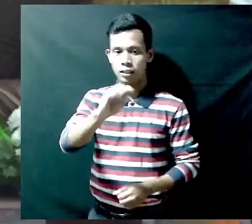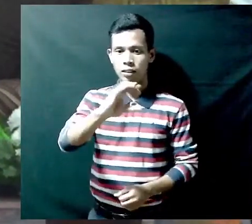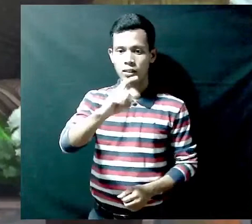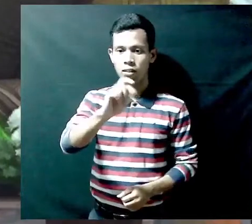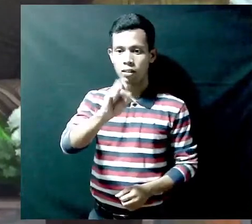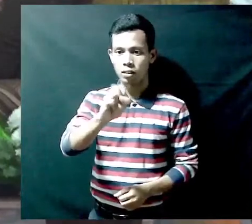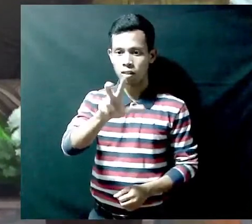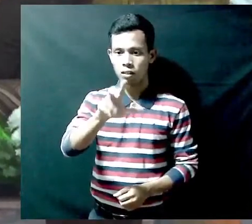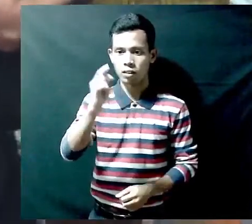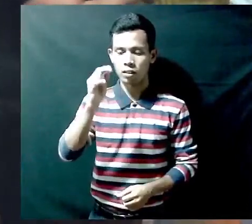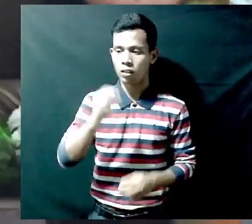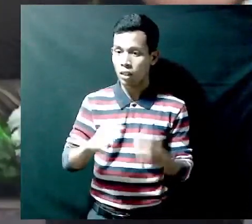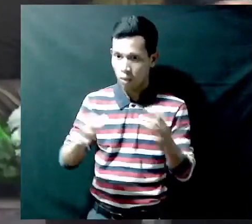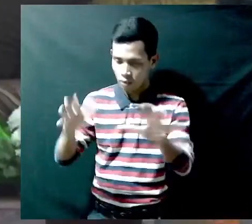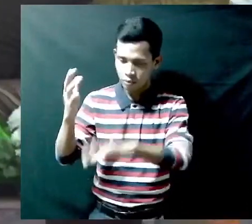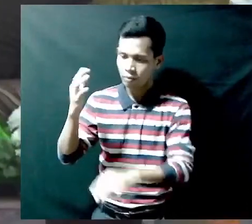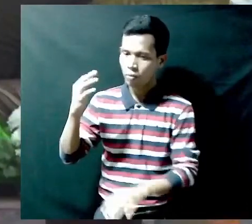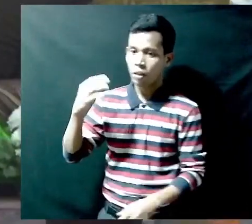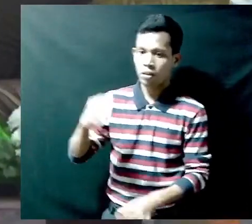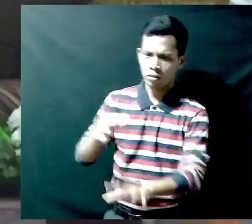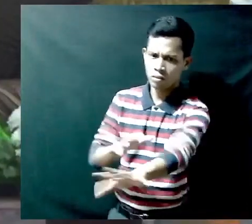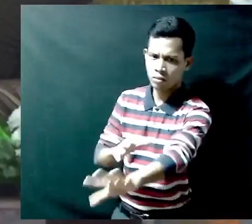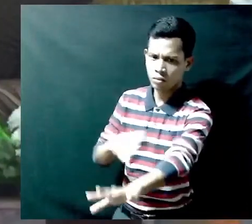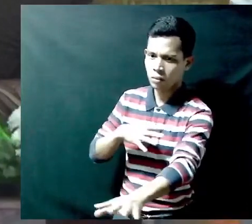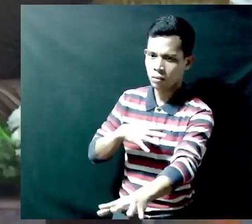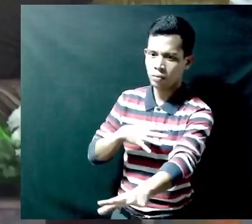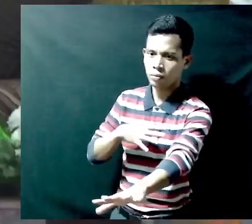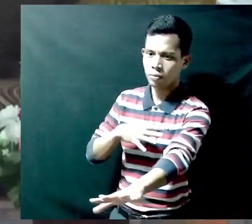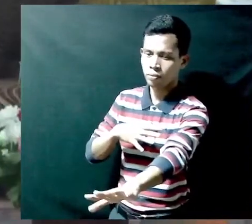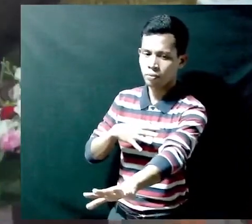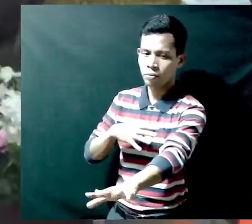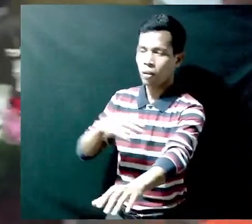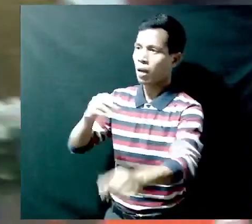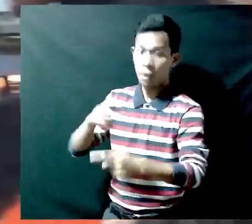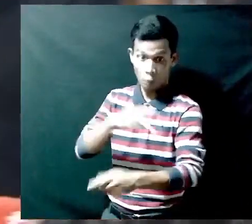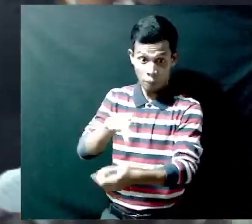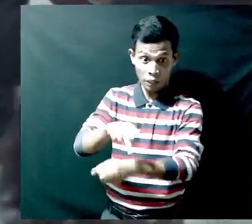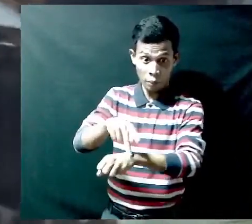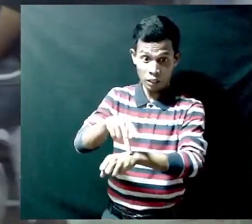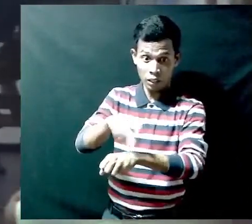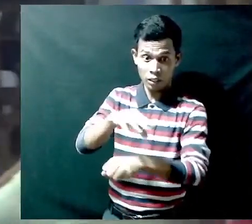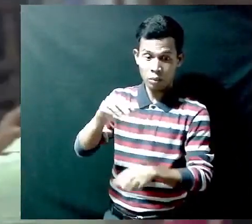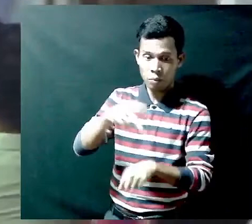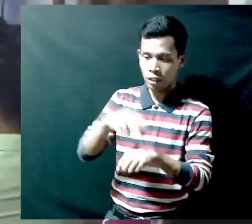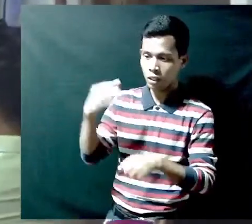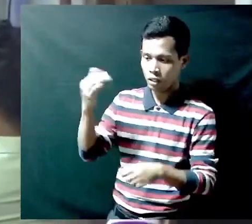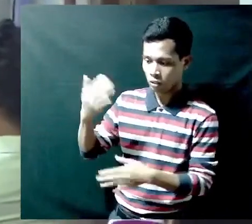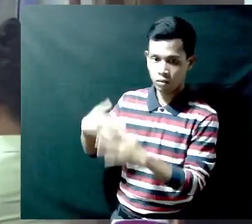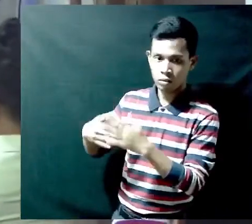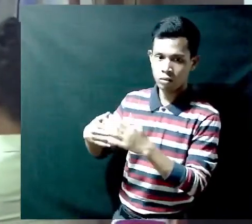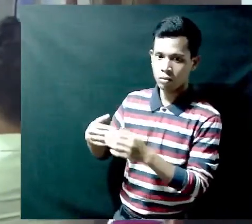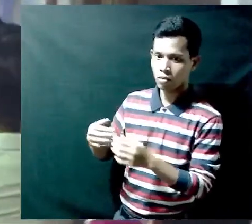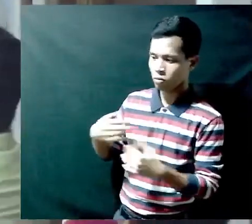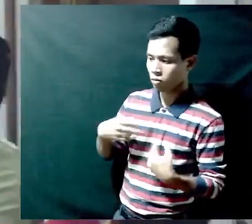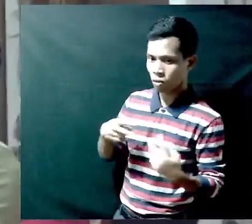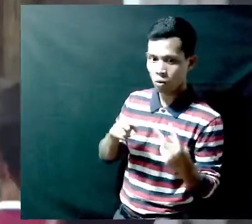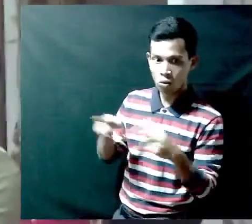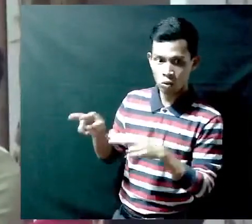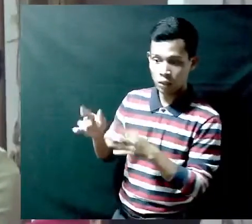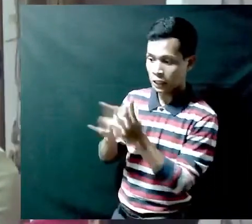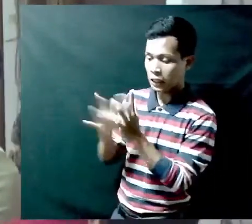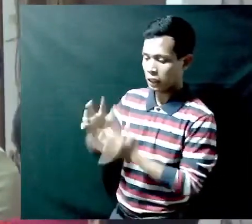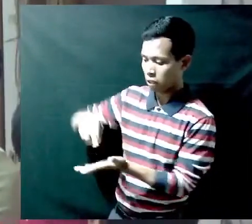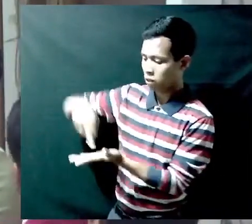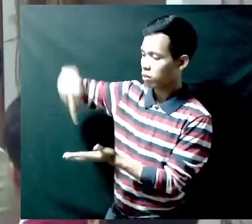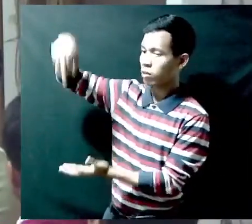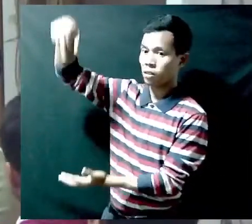si Peter and John, si Jesus Christ nag-resurrect na, nag-ascend sa heaven. Chapter 3, punta si Peter and John sa